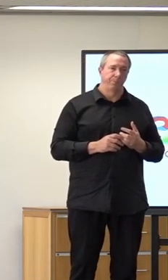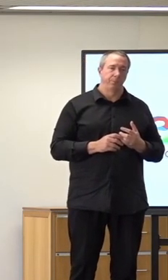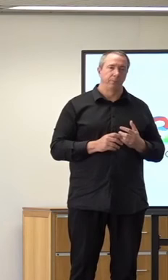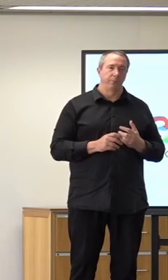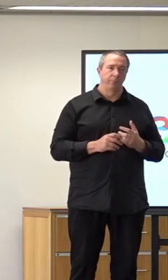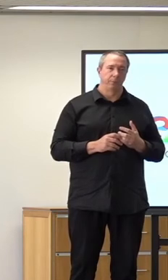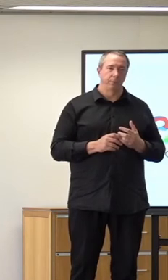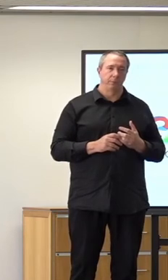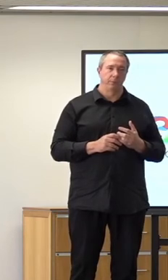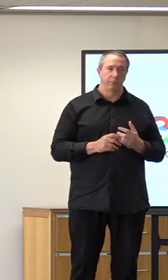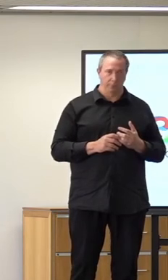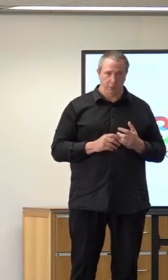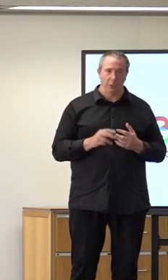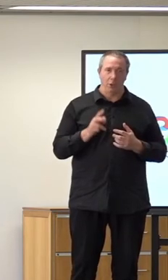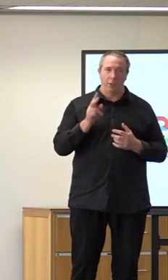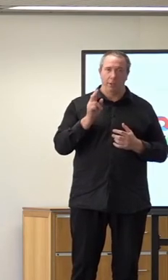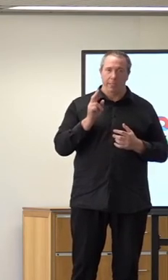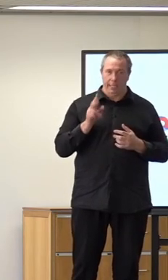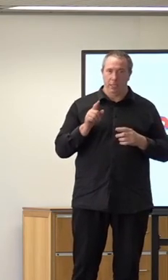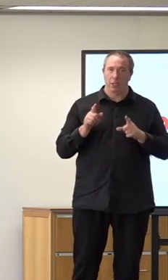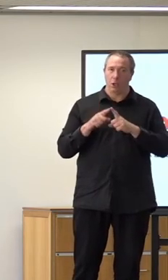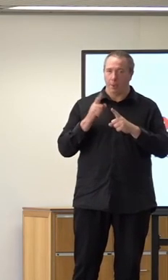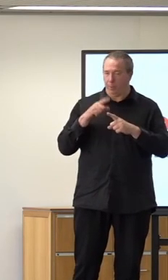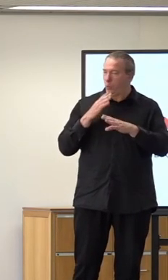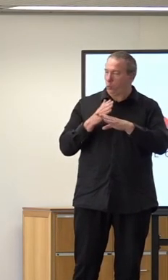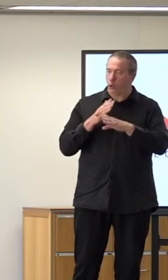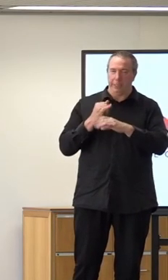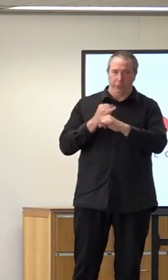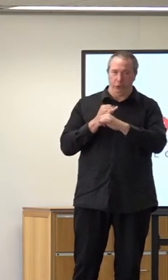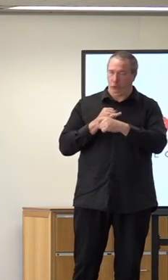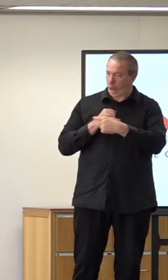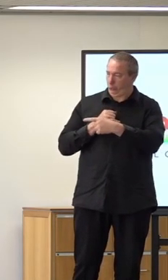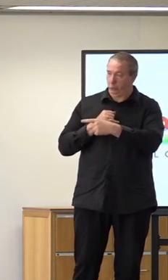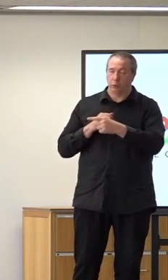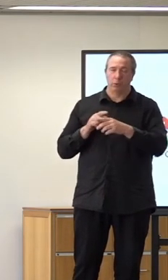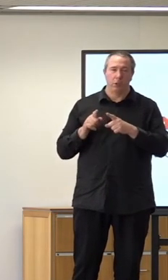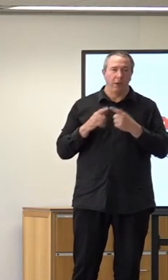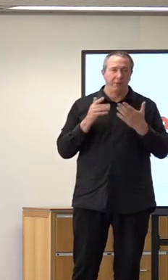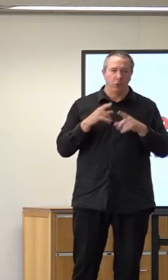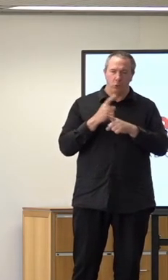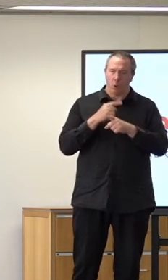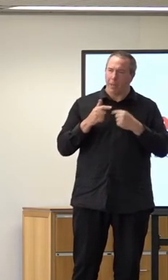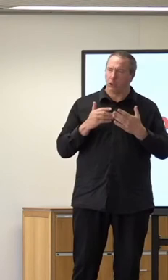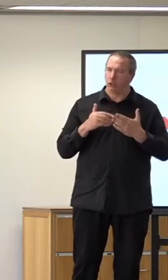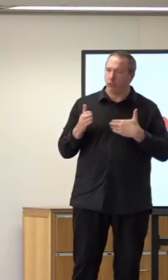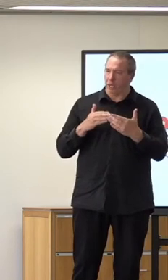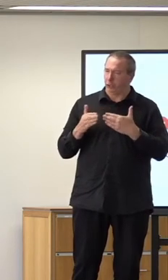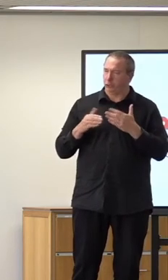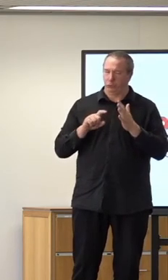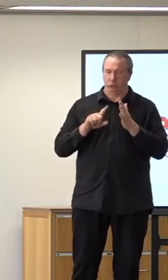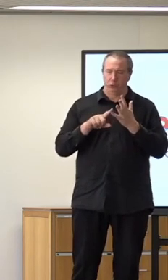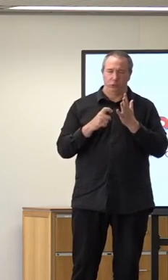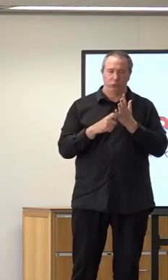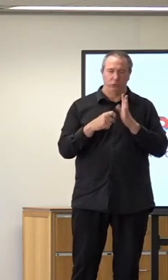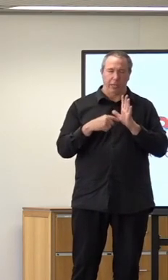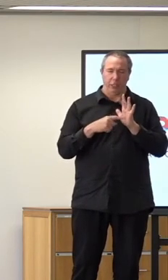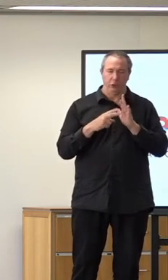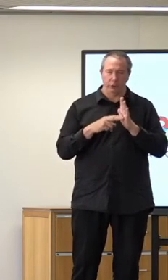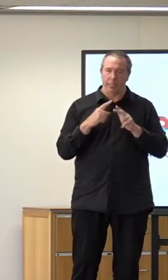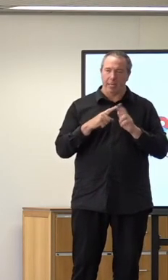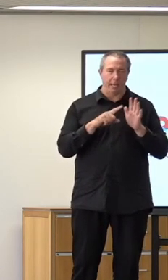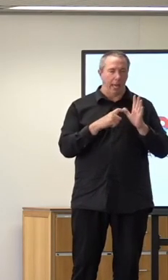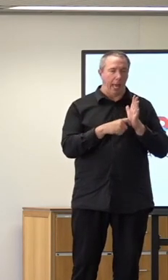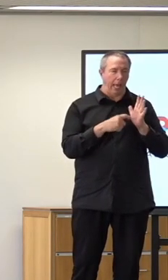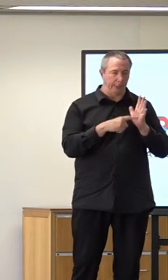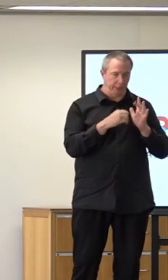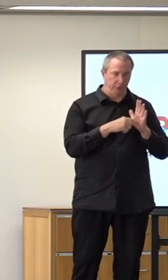Again, to the three of you working at institutions, you've all spoken a lot about the curation and the artists being represented, which is